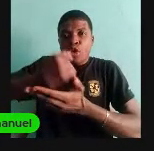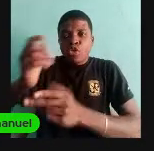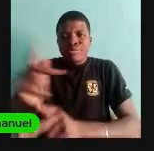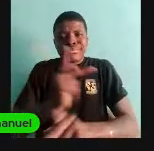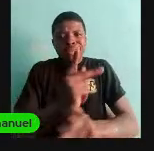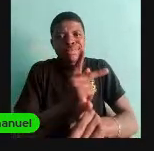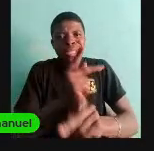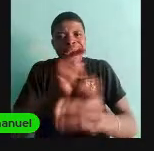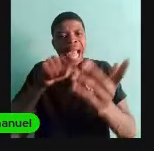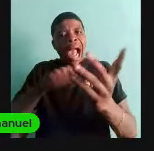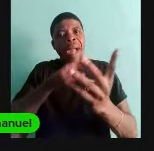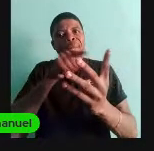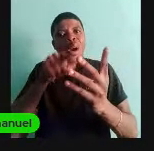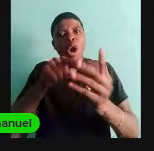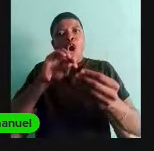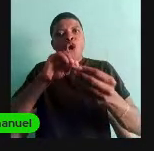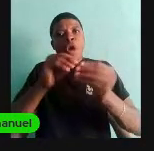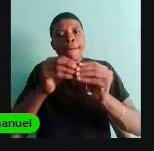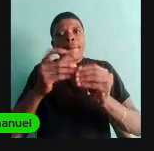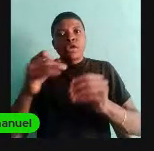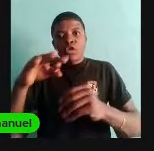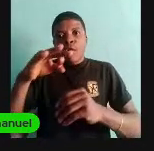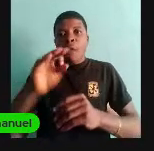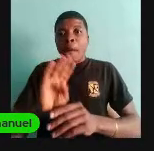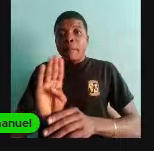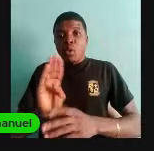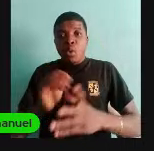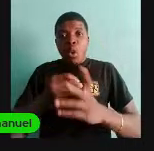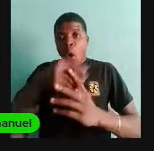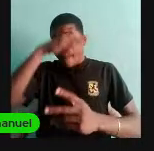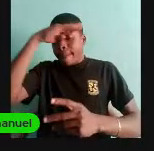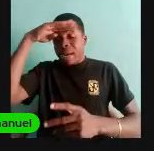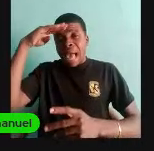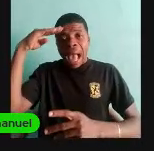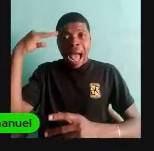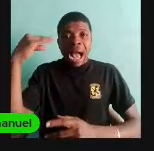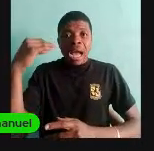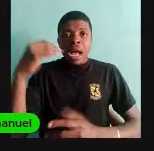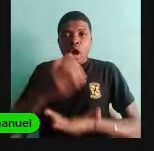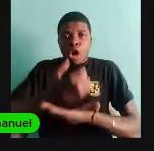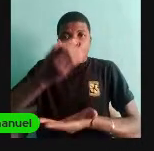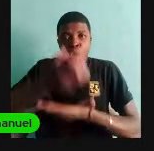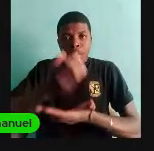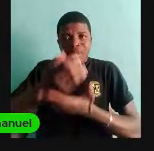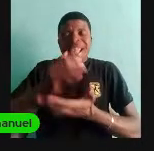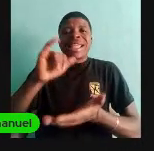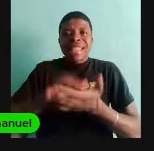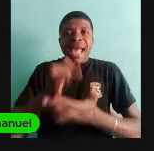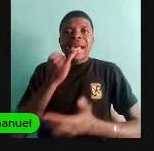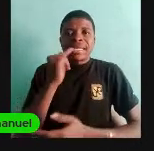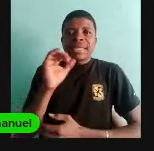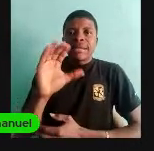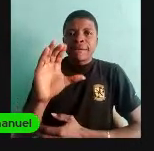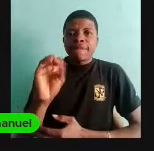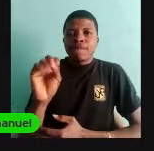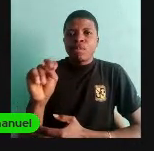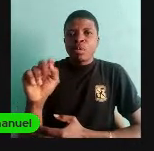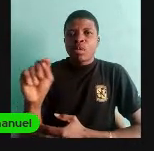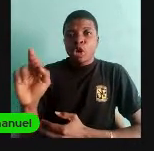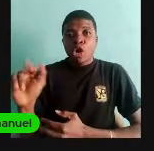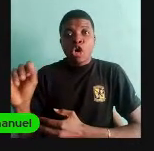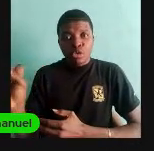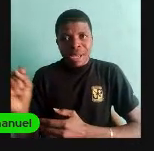blue cups. That is contrast. Colors that are opposites. And patterns, we